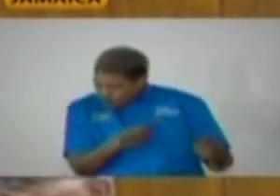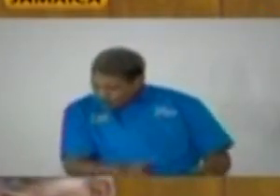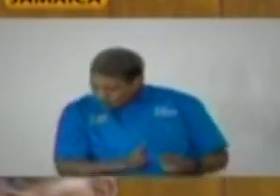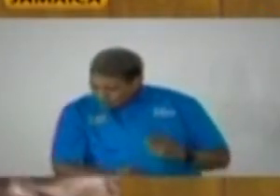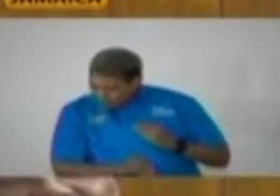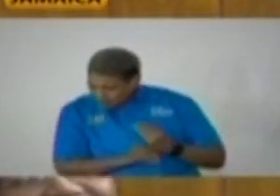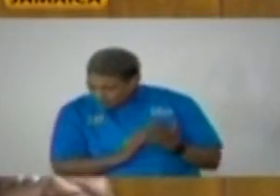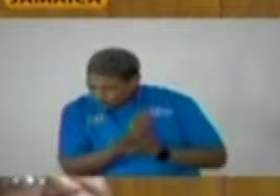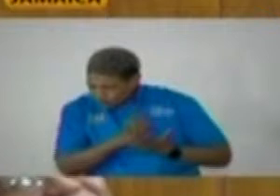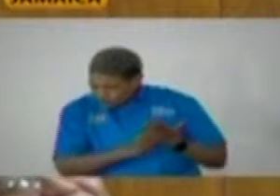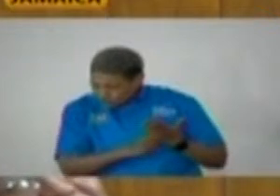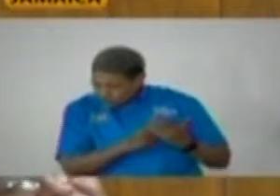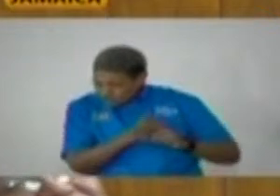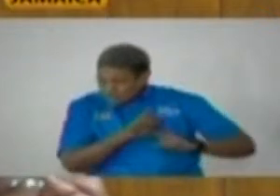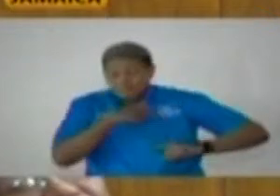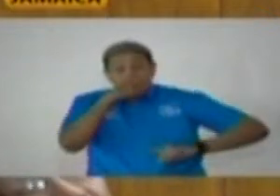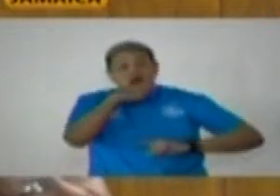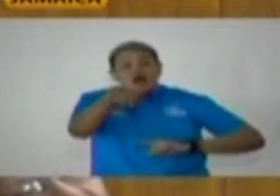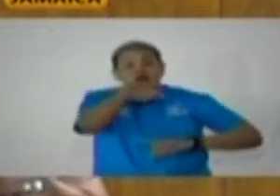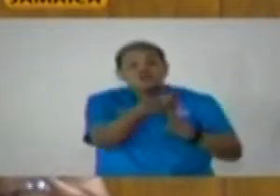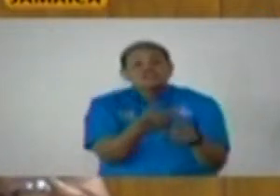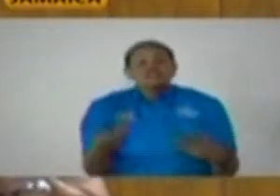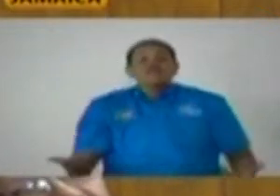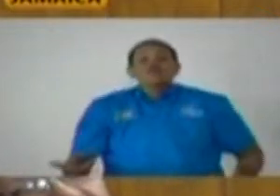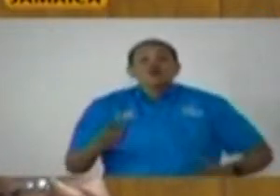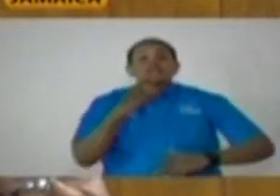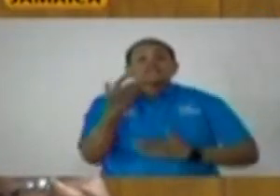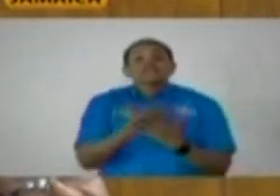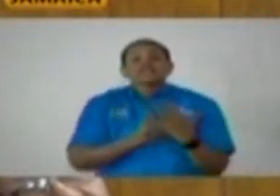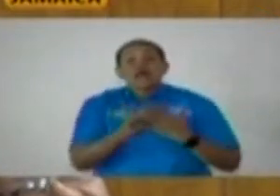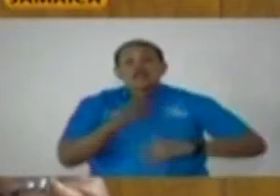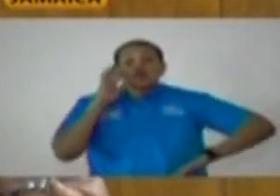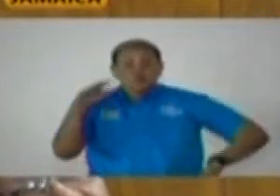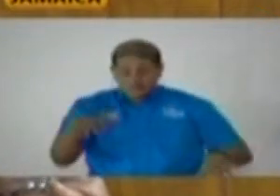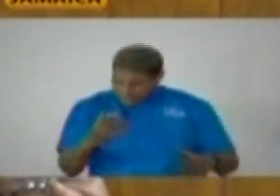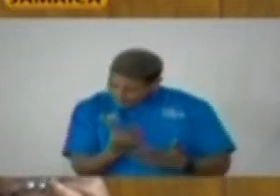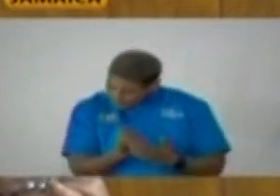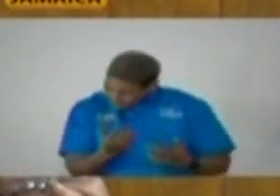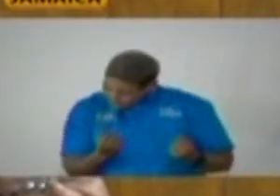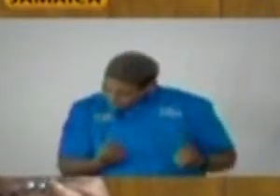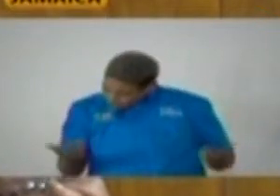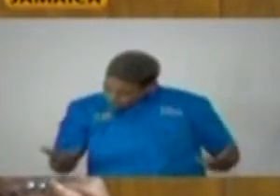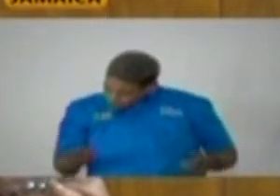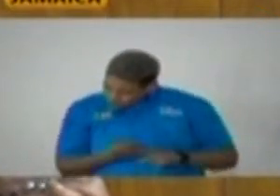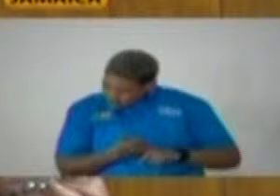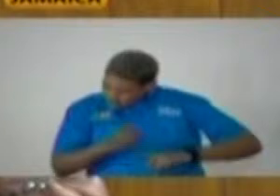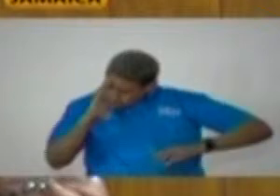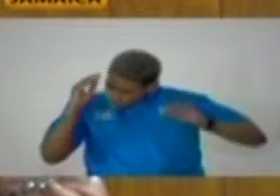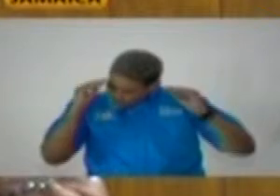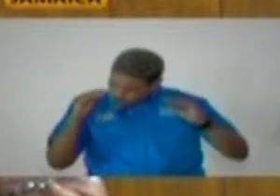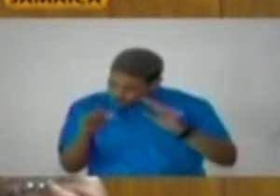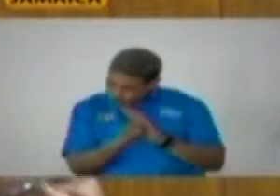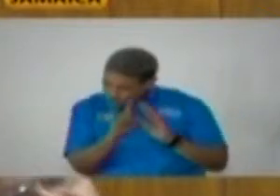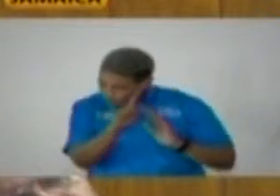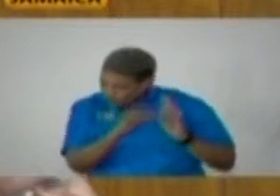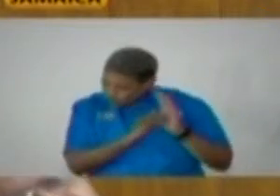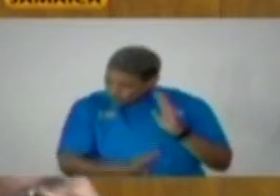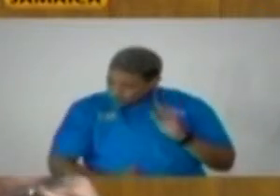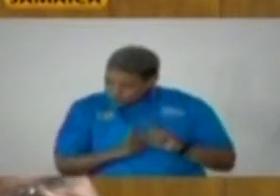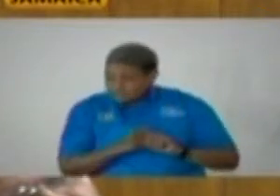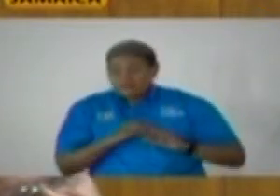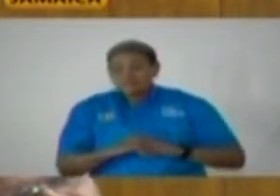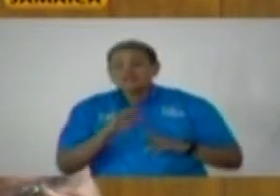my discussions, I asked her, what is the salary you're going to get? Because she was going to go teach grade 1 students in New